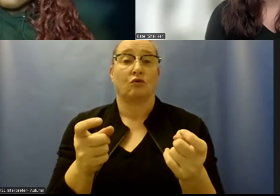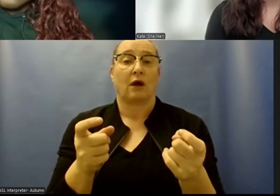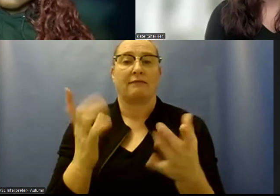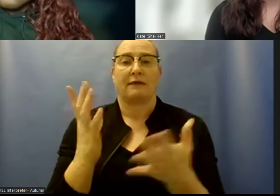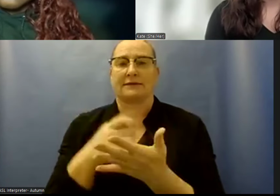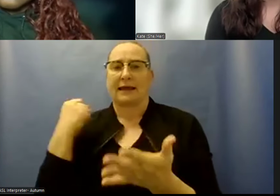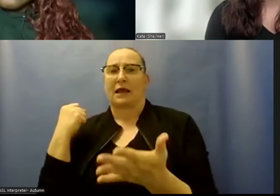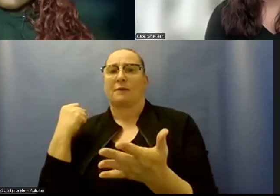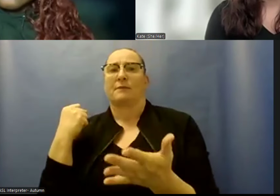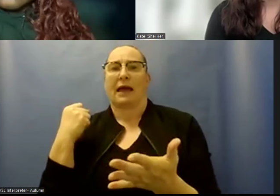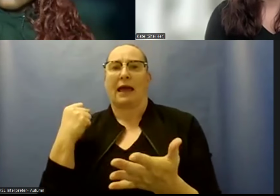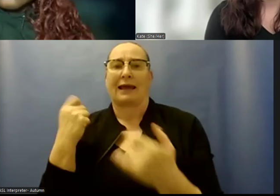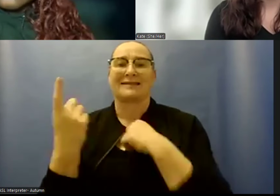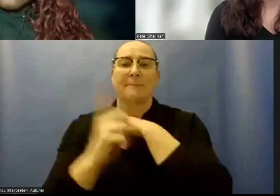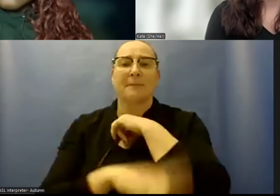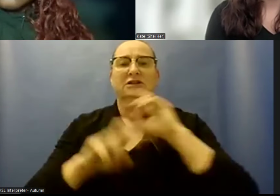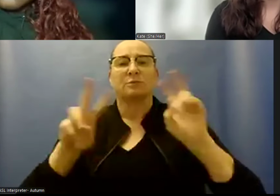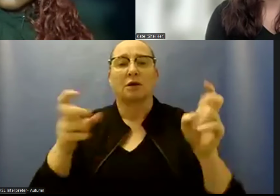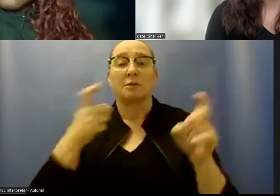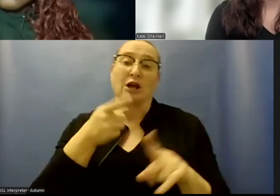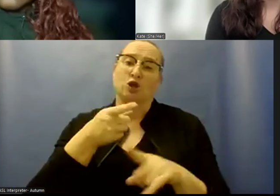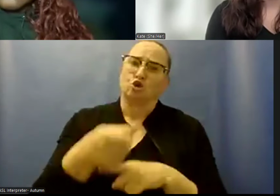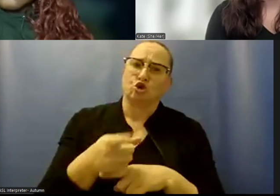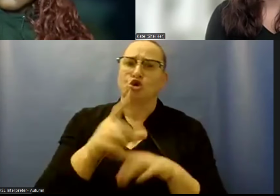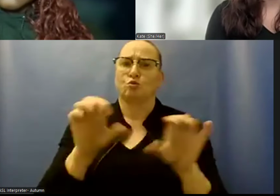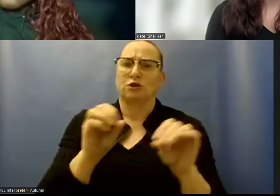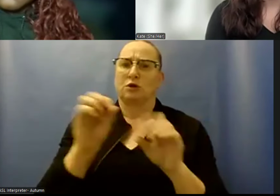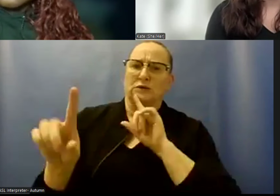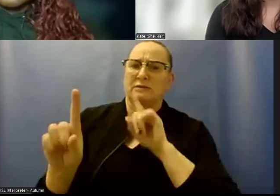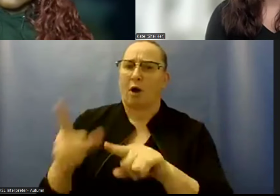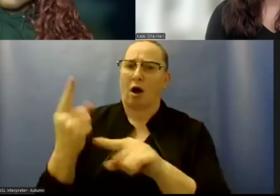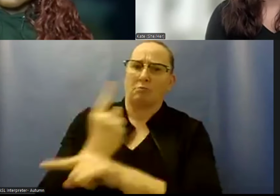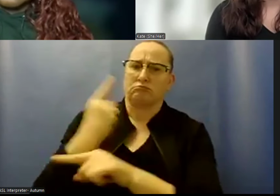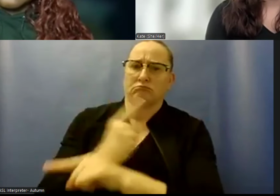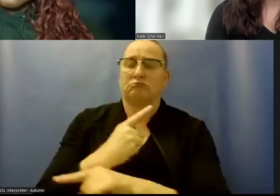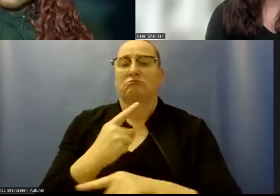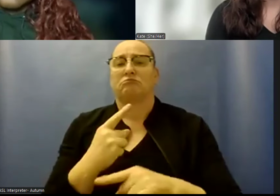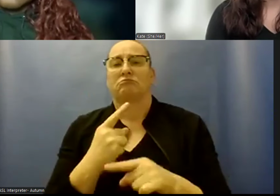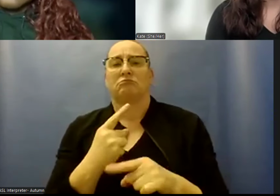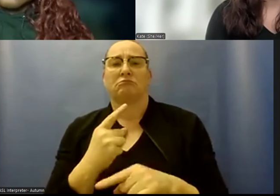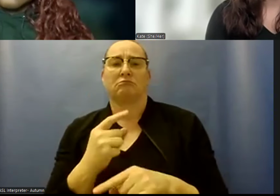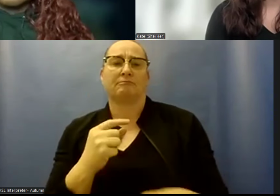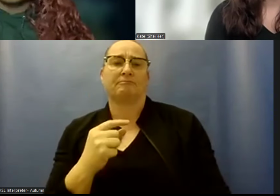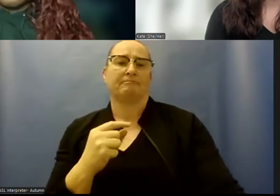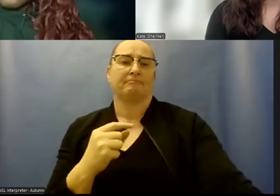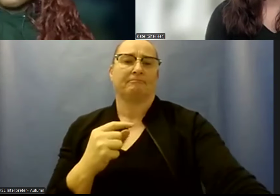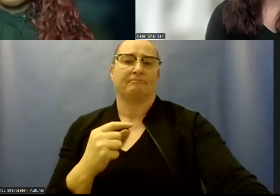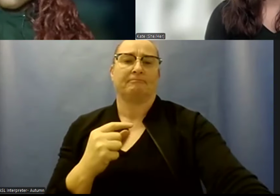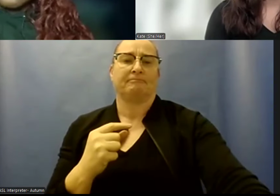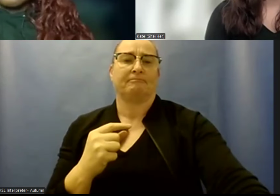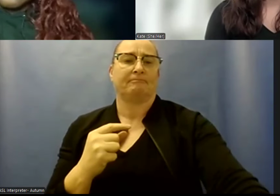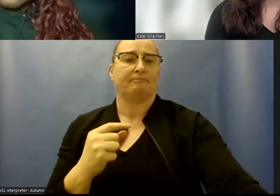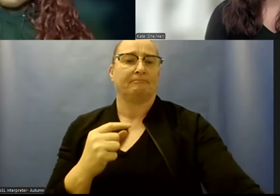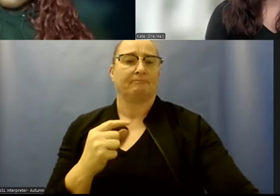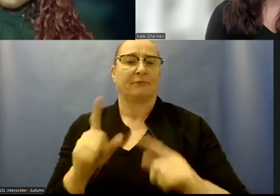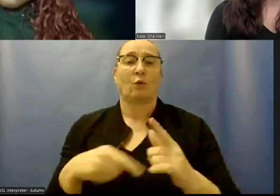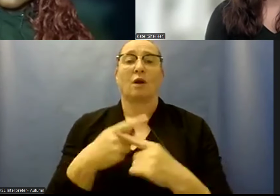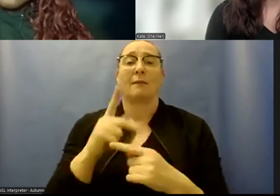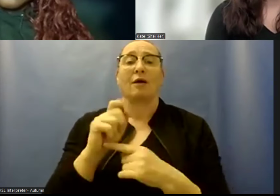back as a punishment because you didn't respond the way they felt you should respond. What about you,